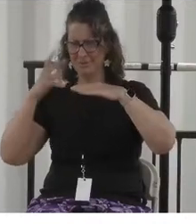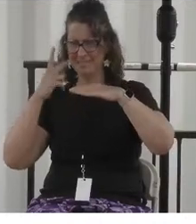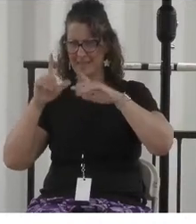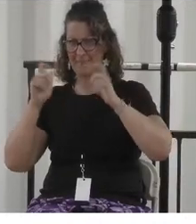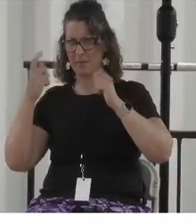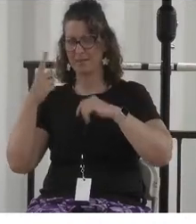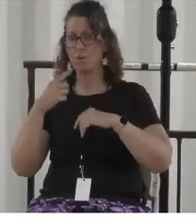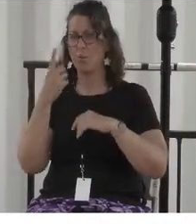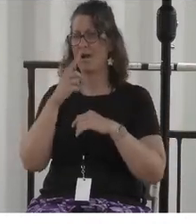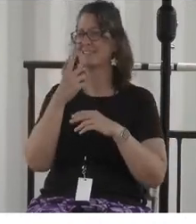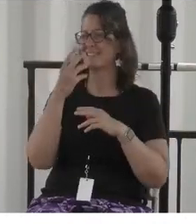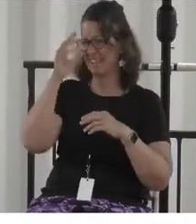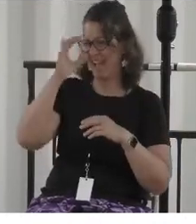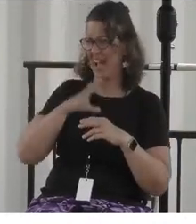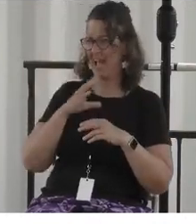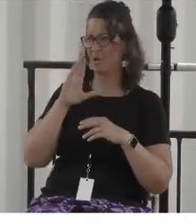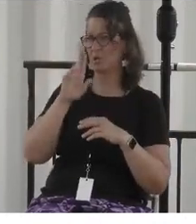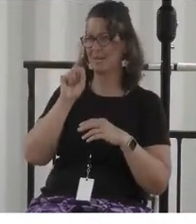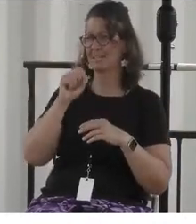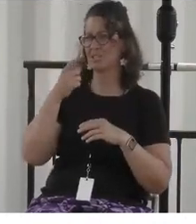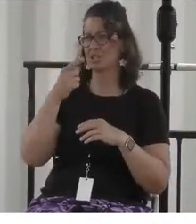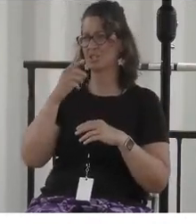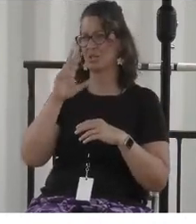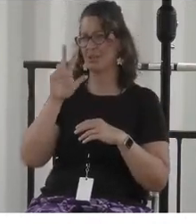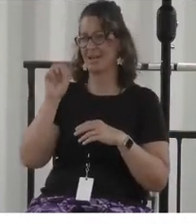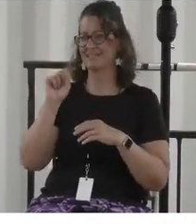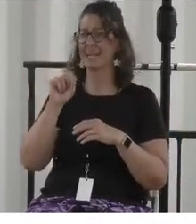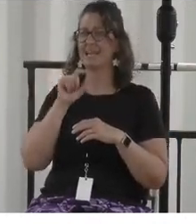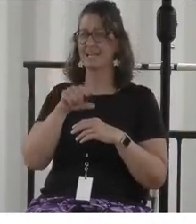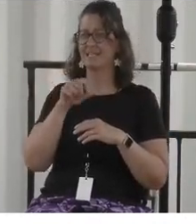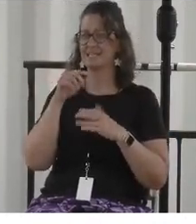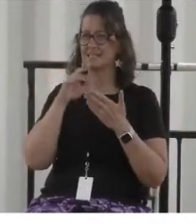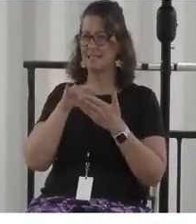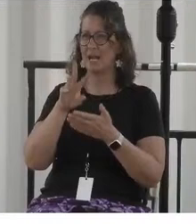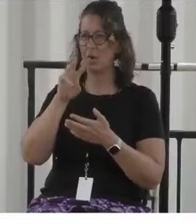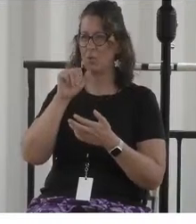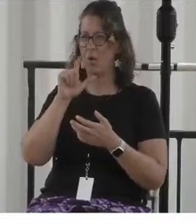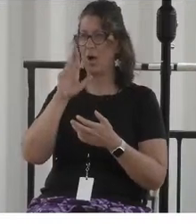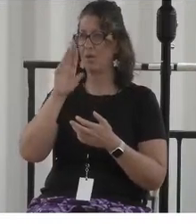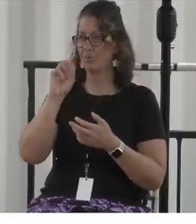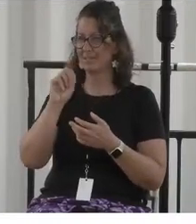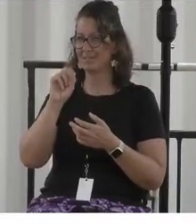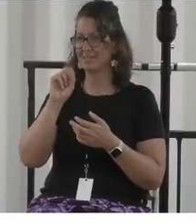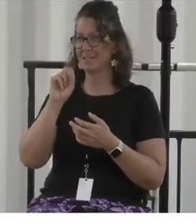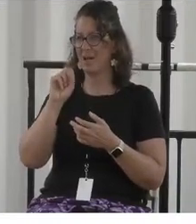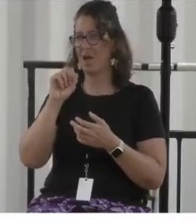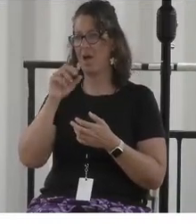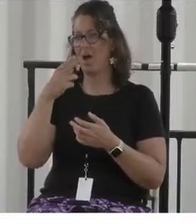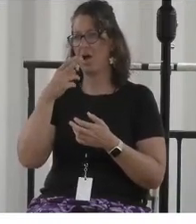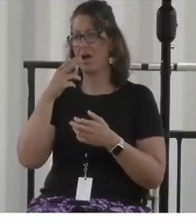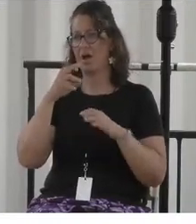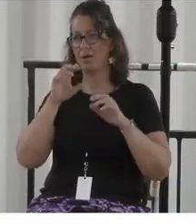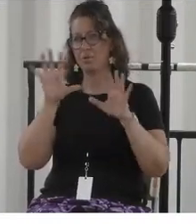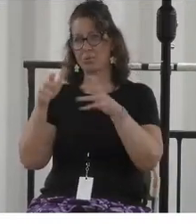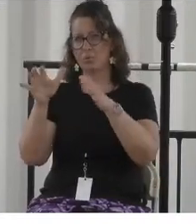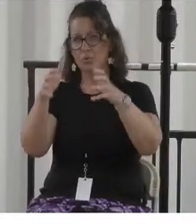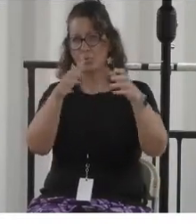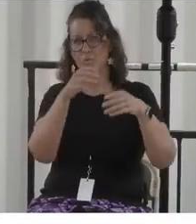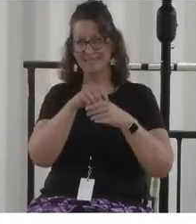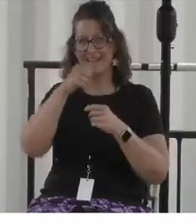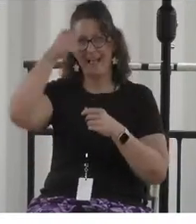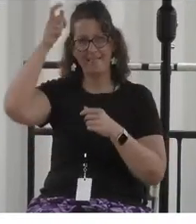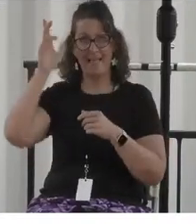USGS, and he's using our data to study walrus haulouts, so groups of walruses along the beaches in